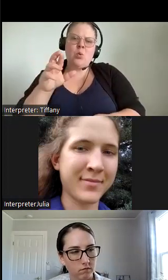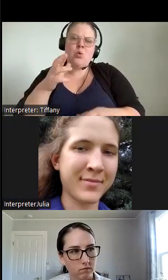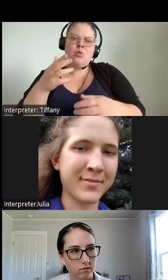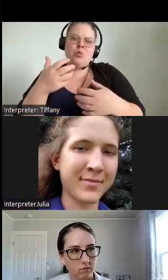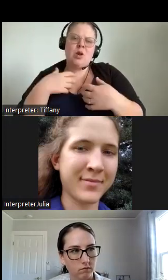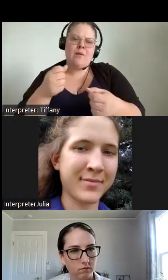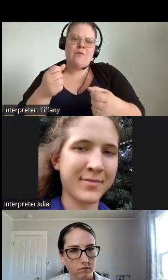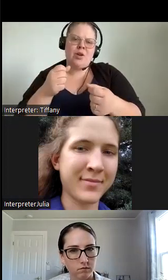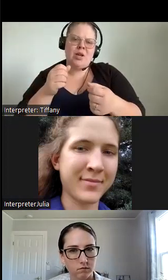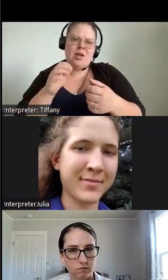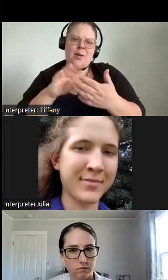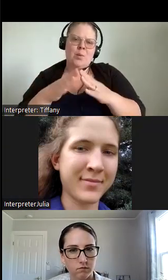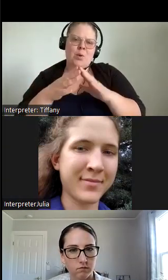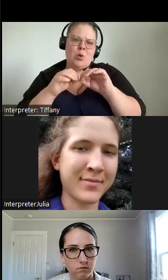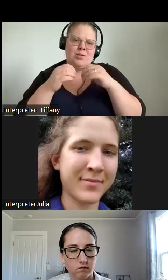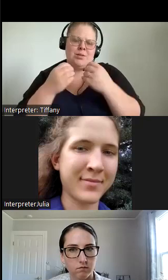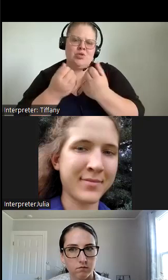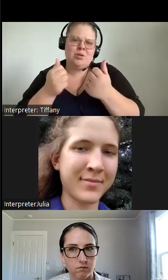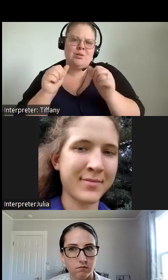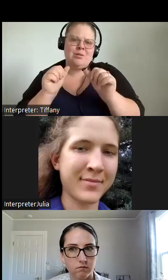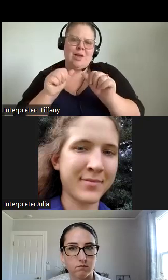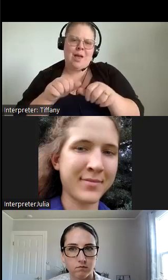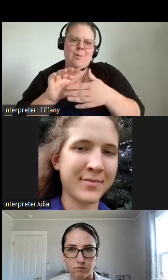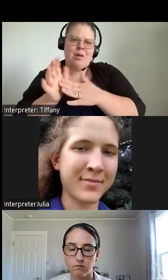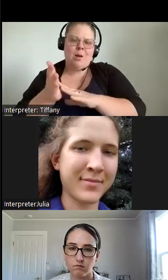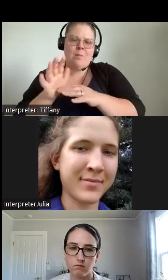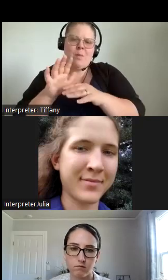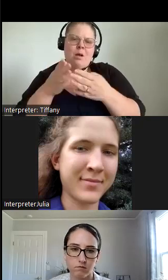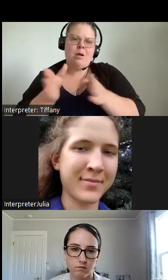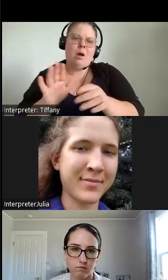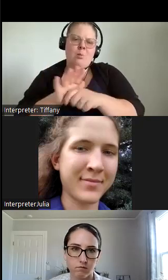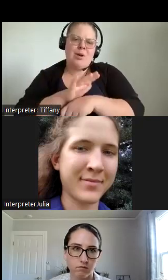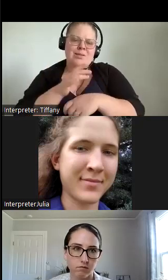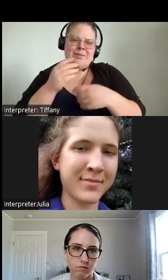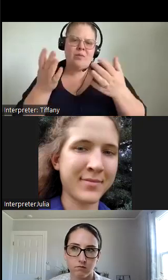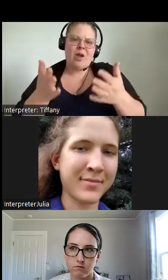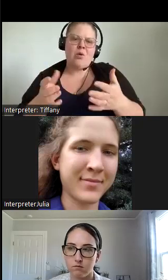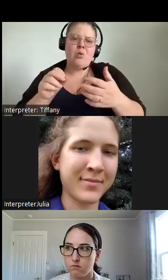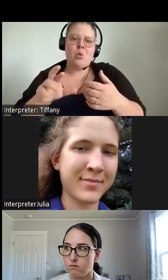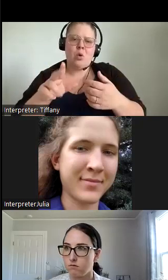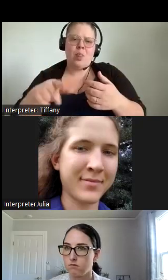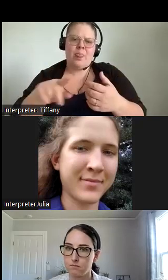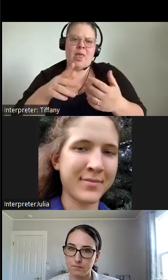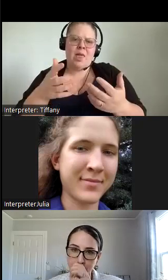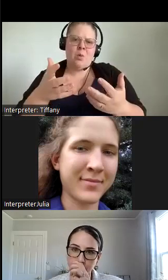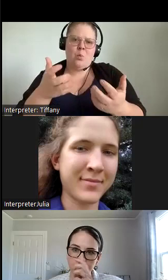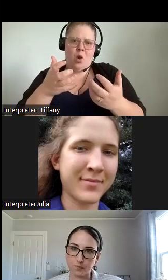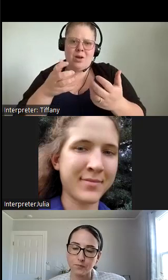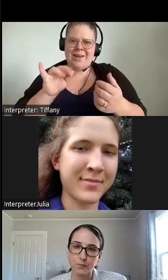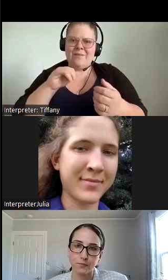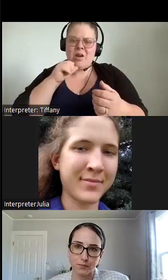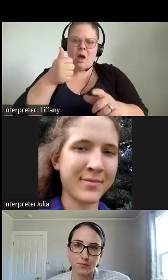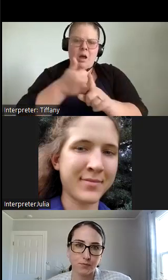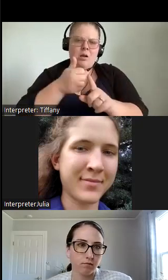organization be eligible to be a comprehensive provider, or will they want to without being an RSSO or